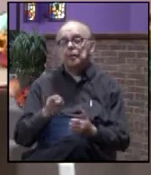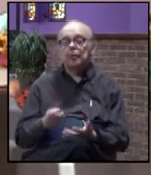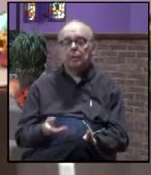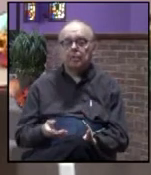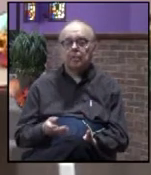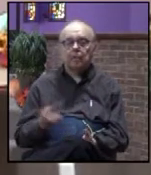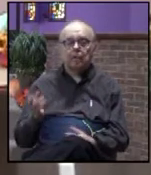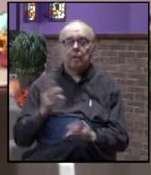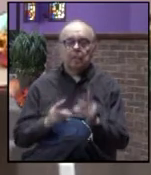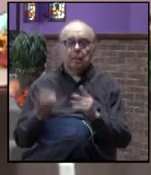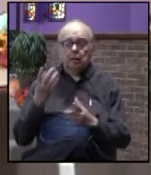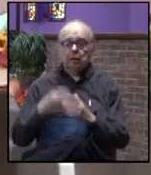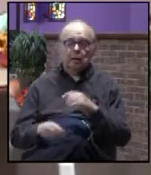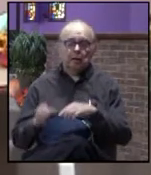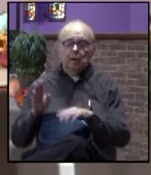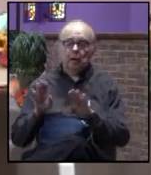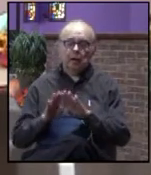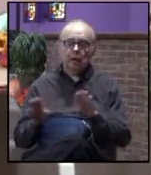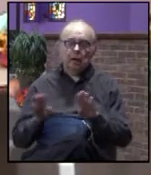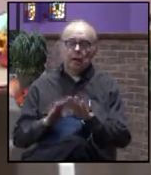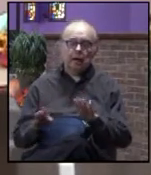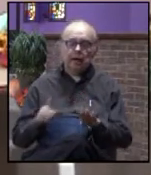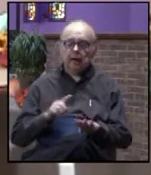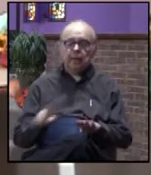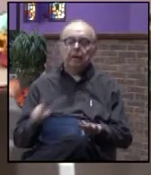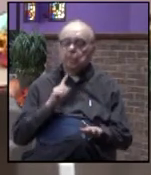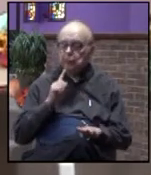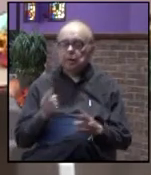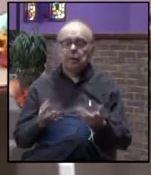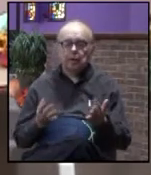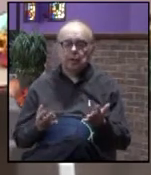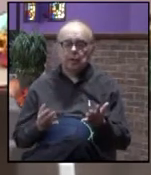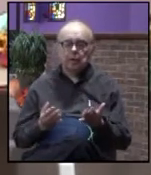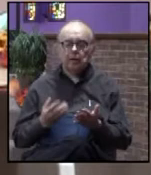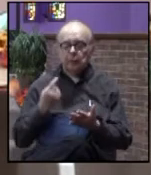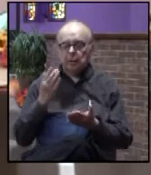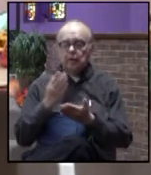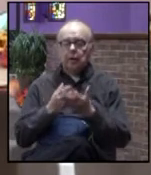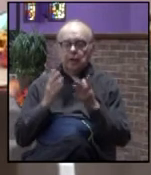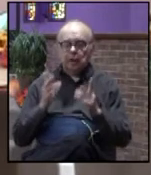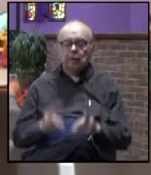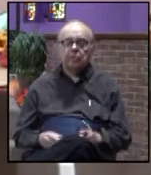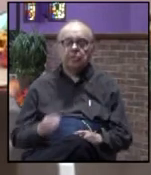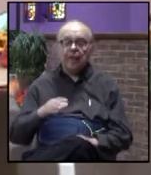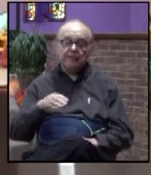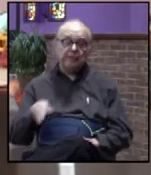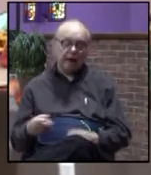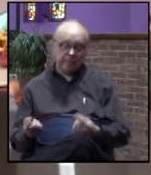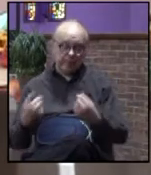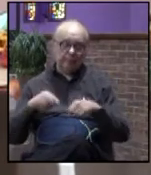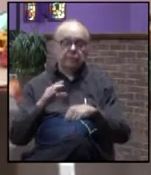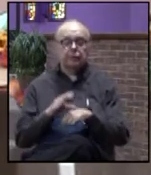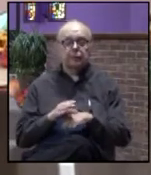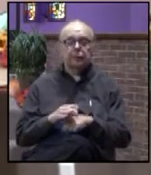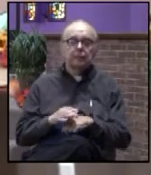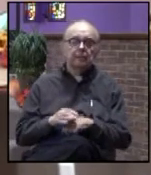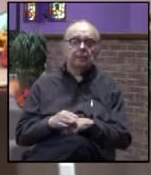There are people that are outside these doors that are waiting for somebody to invite them.